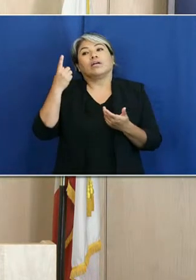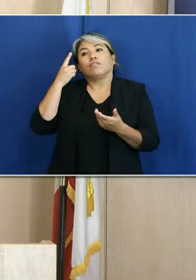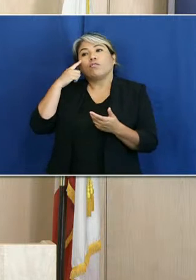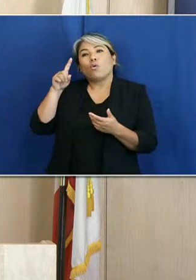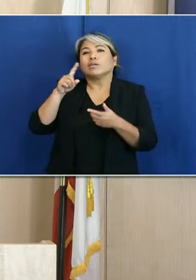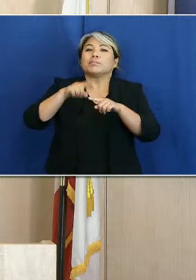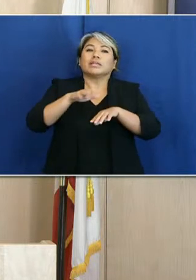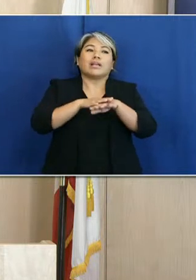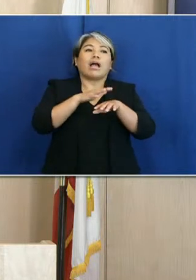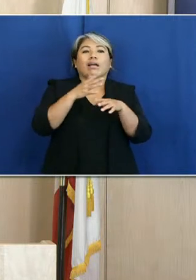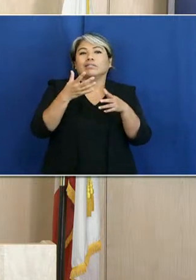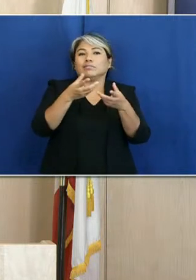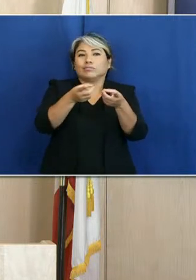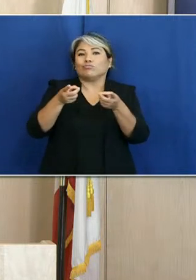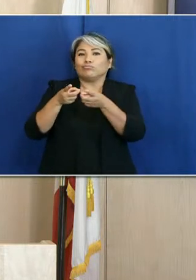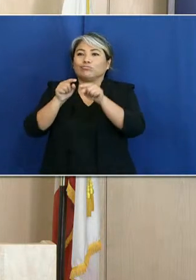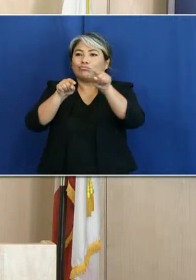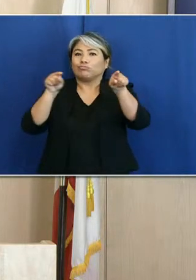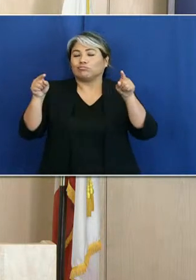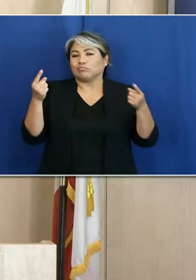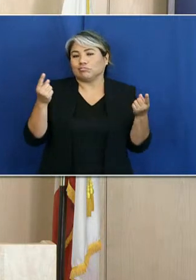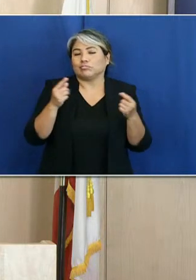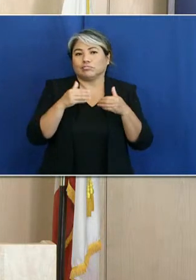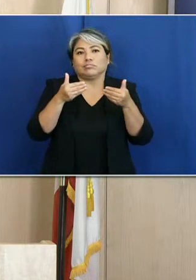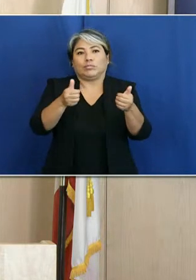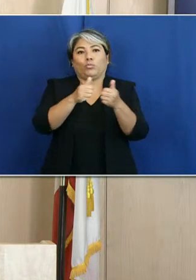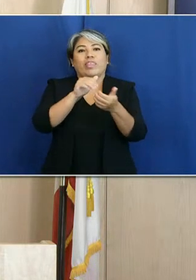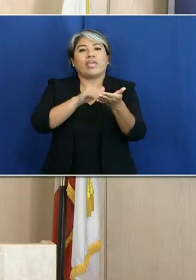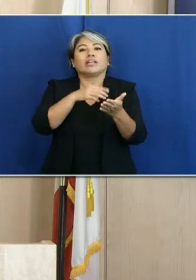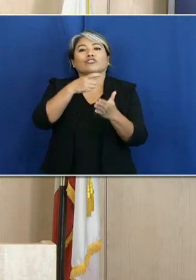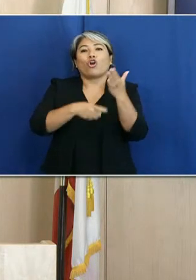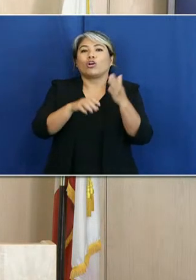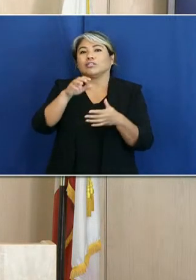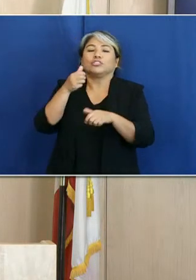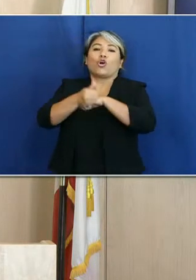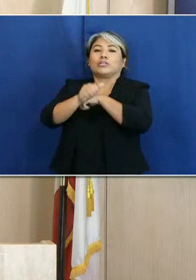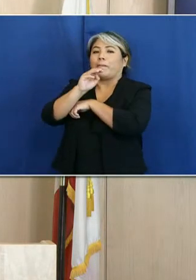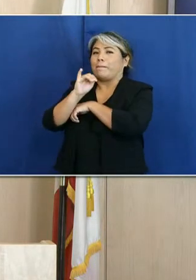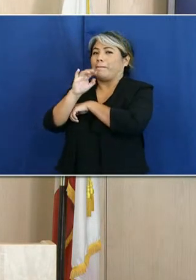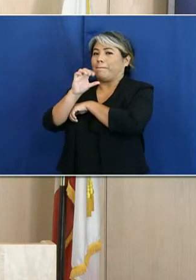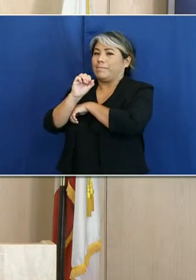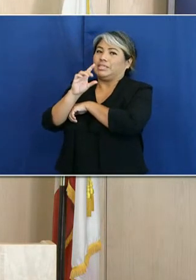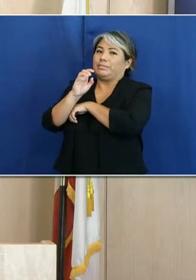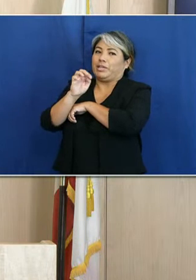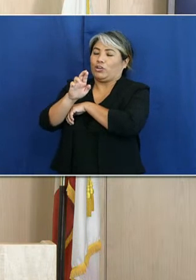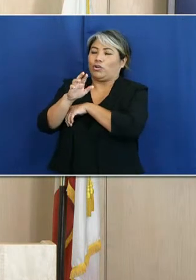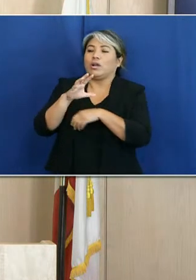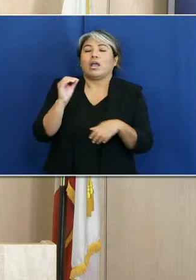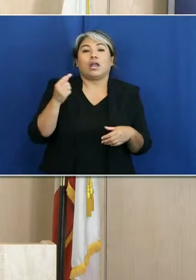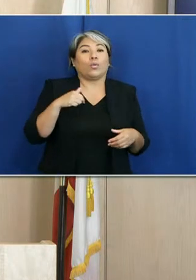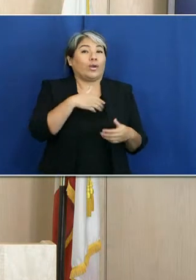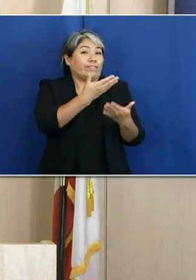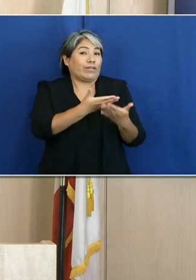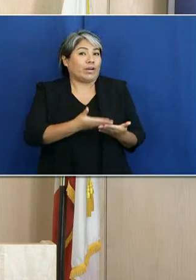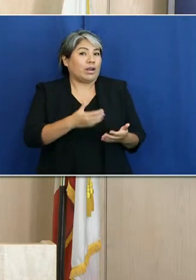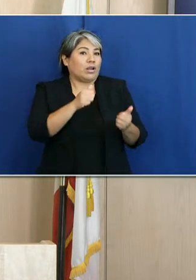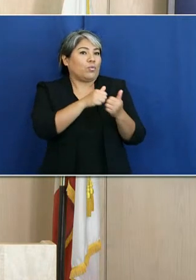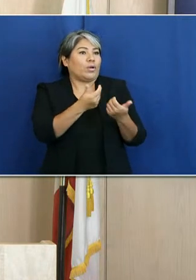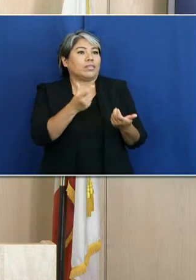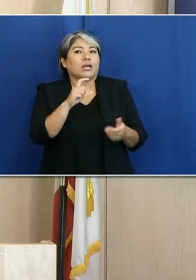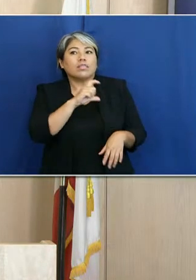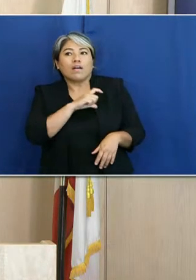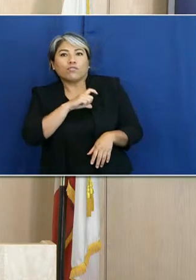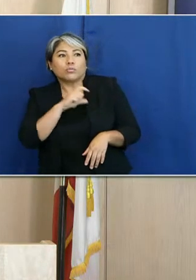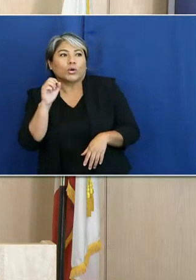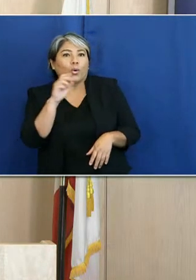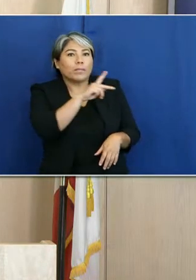court proceedings on that misdemeanor charge. And the way it would be verified would be law enforcement going back on a regular basis